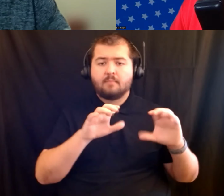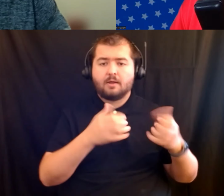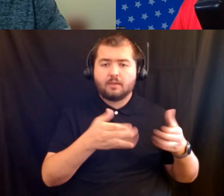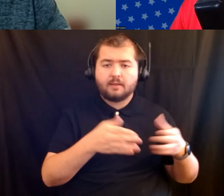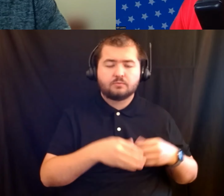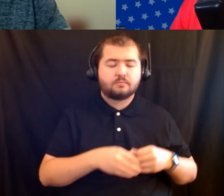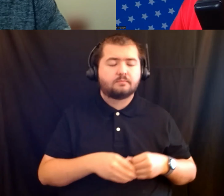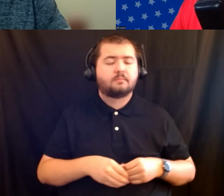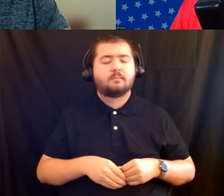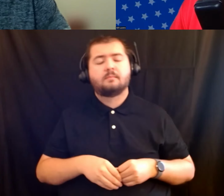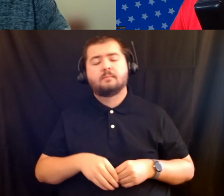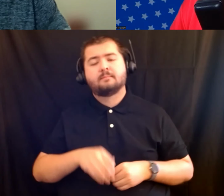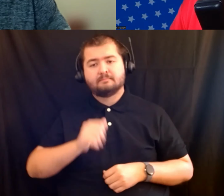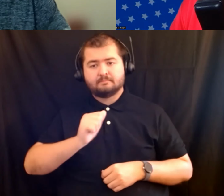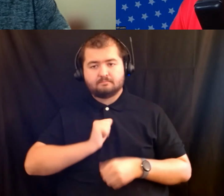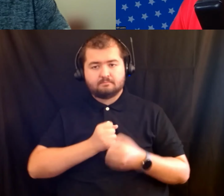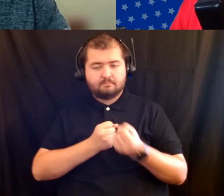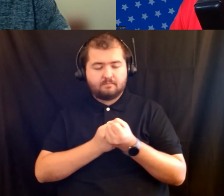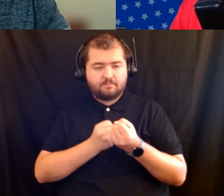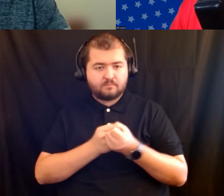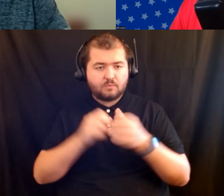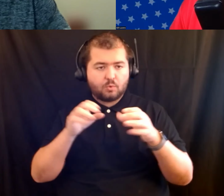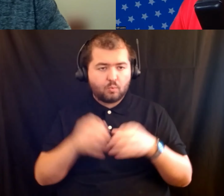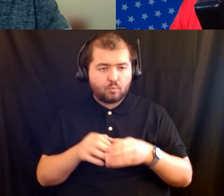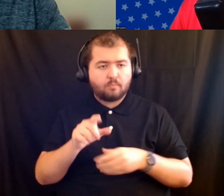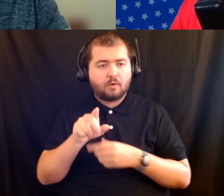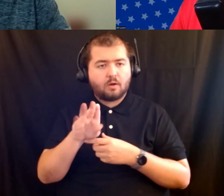be self-advocacy groups or clubs.